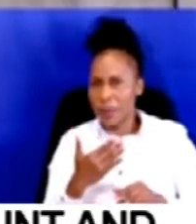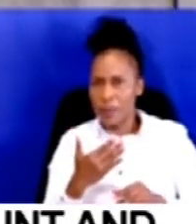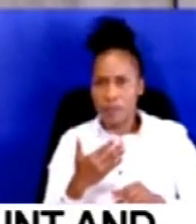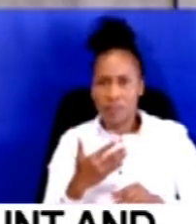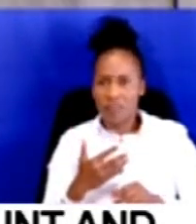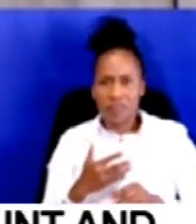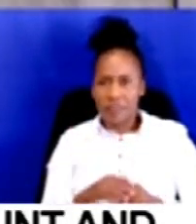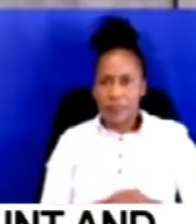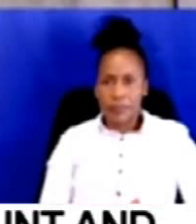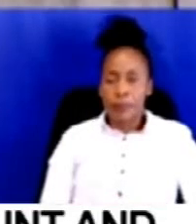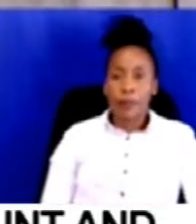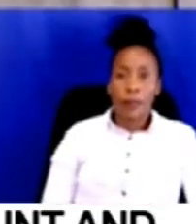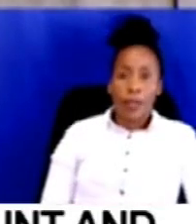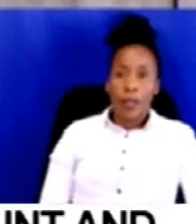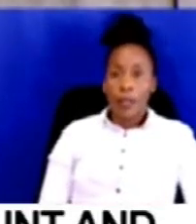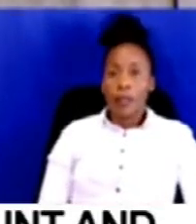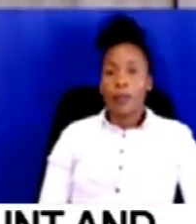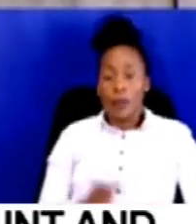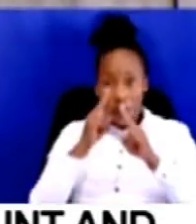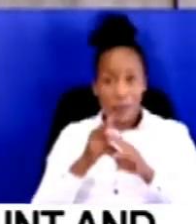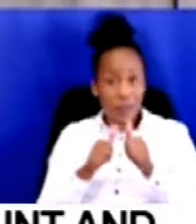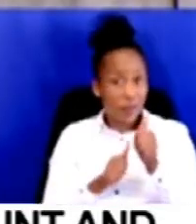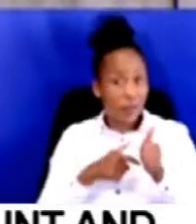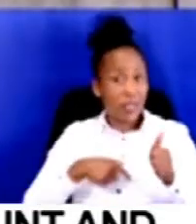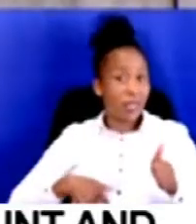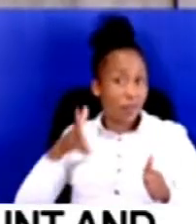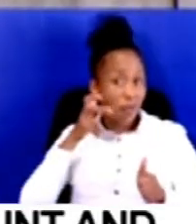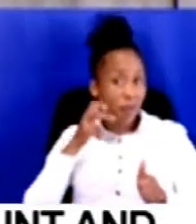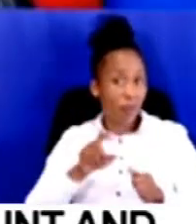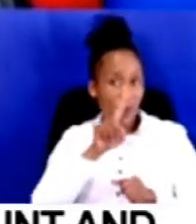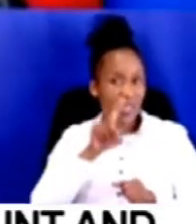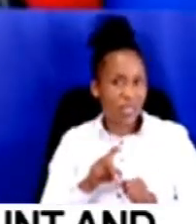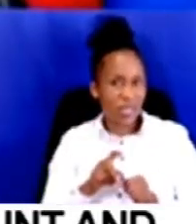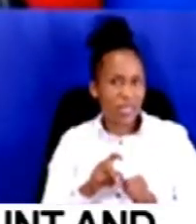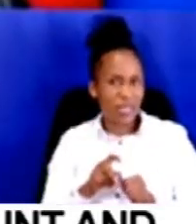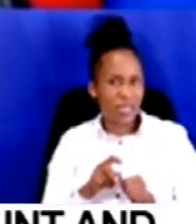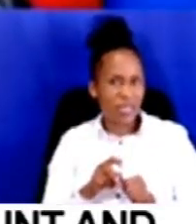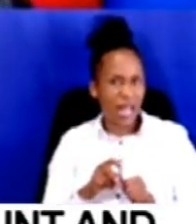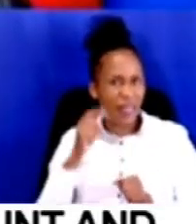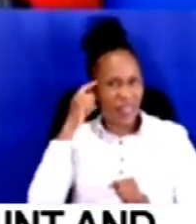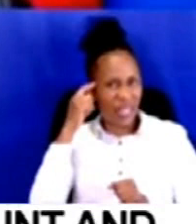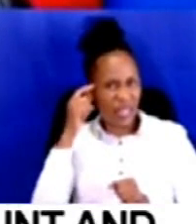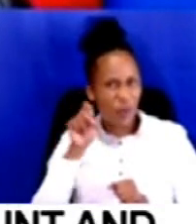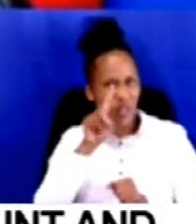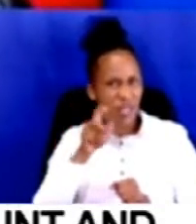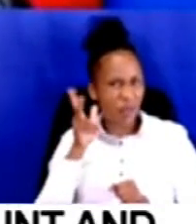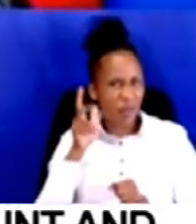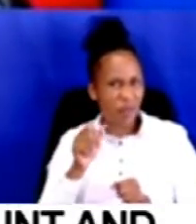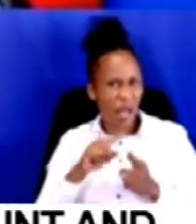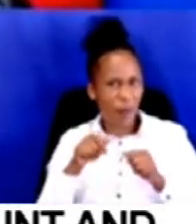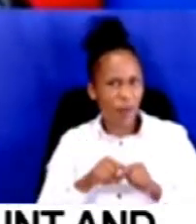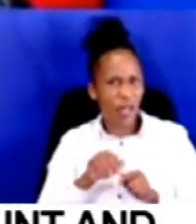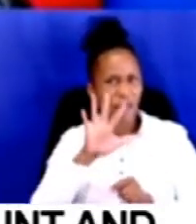Did you get the question, Honorable Deputy President? Yeah, I think I've heard the question about the 50